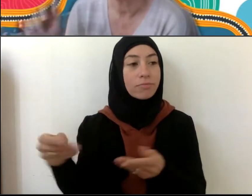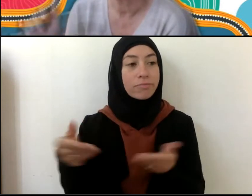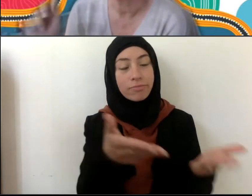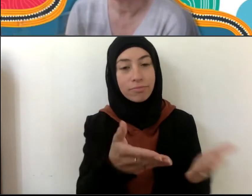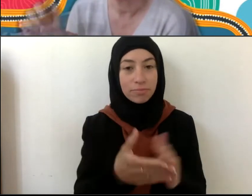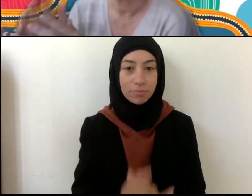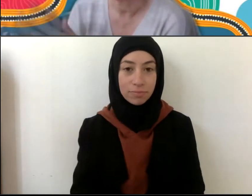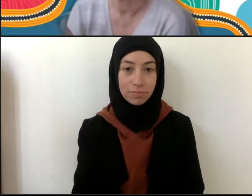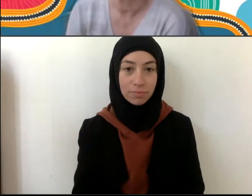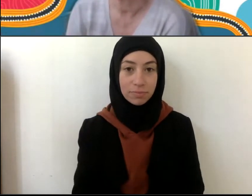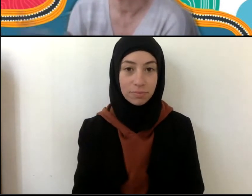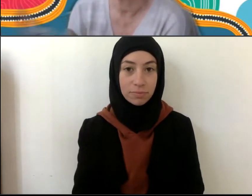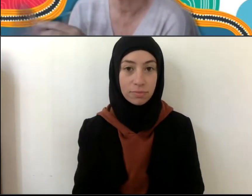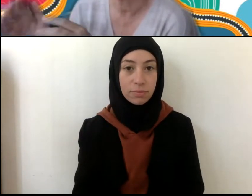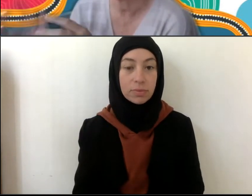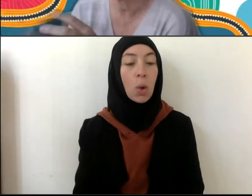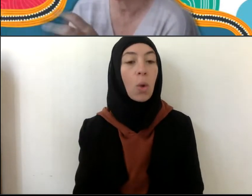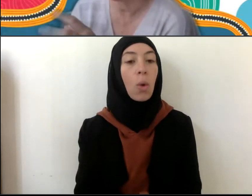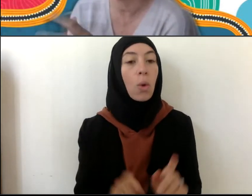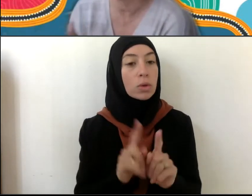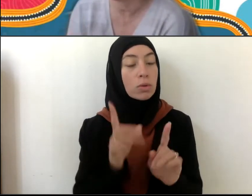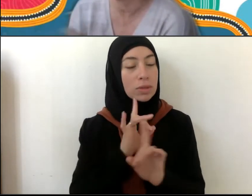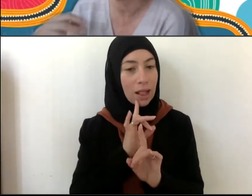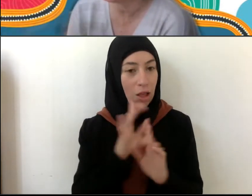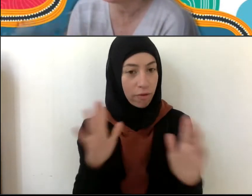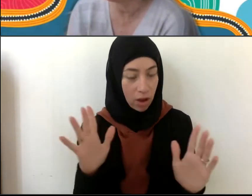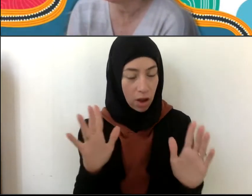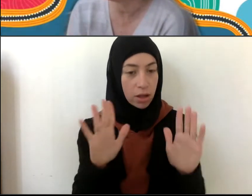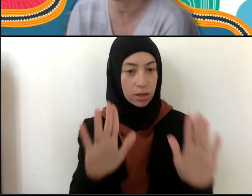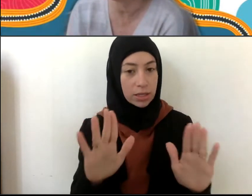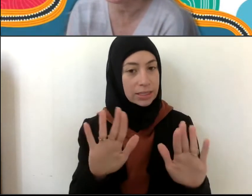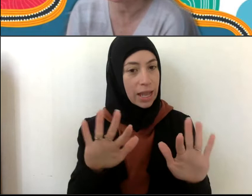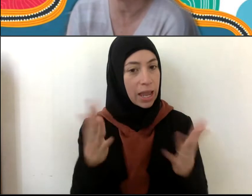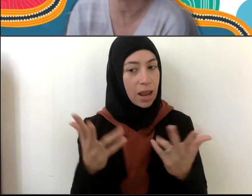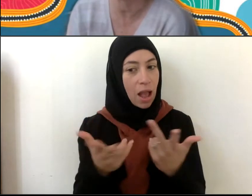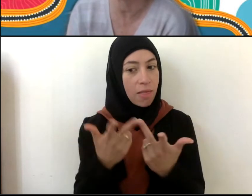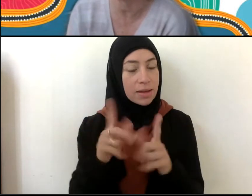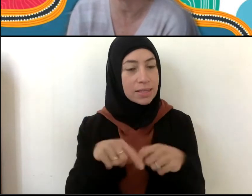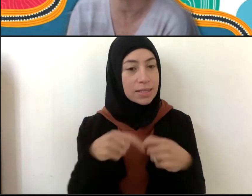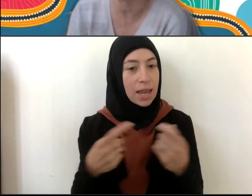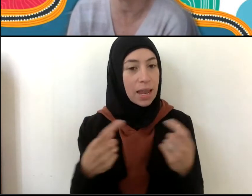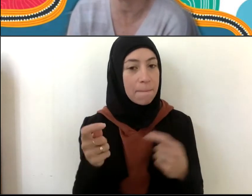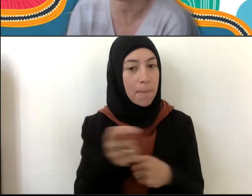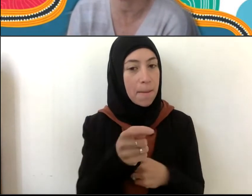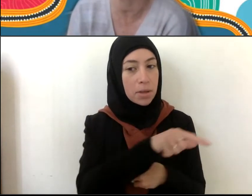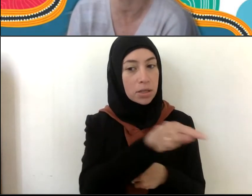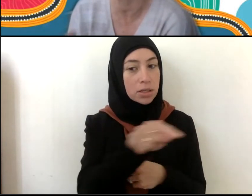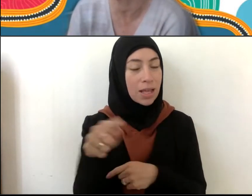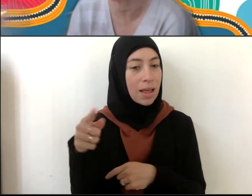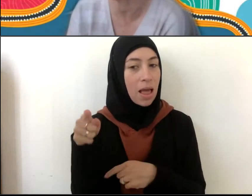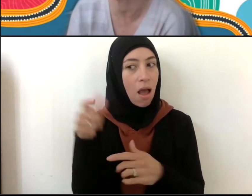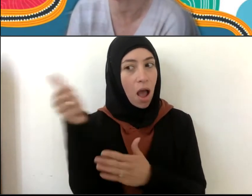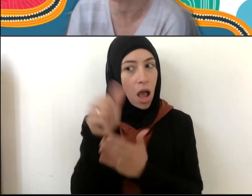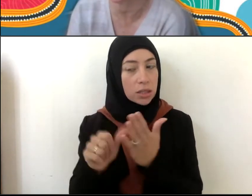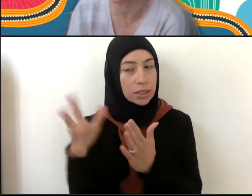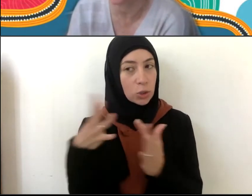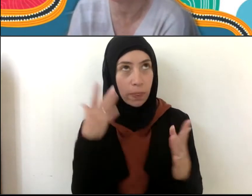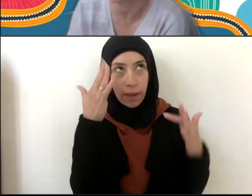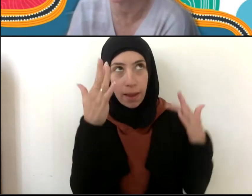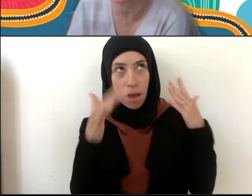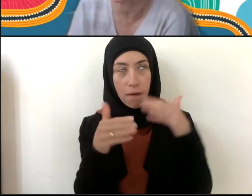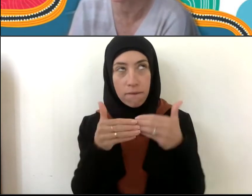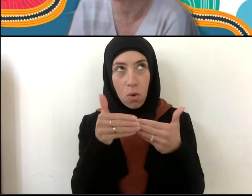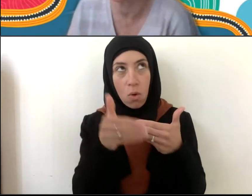to that, just for clarification, would there be any other types of team members that artists need to think about for later in the